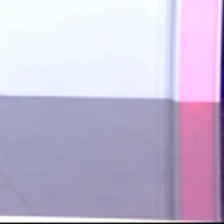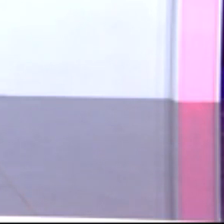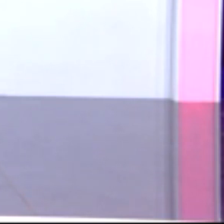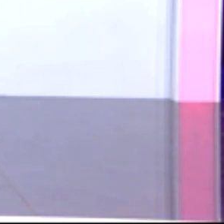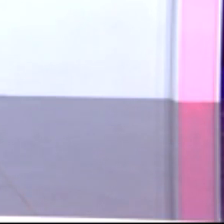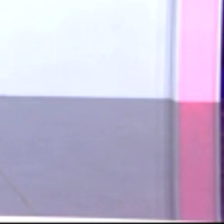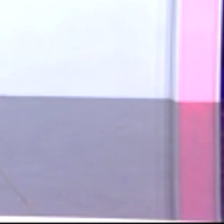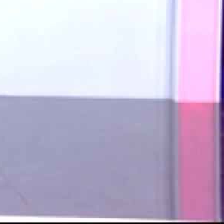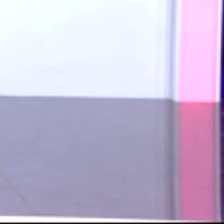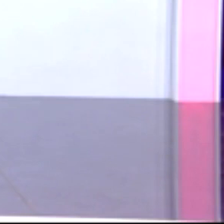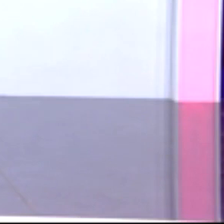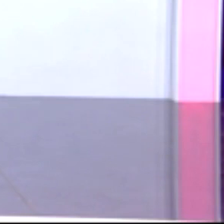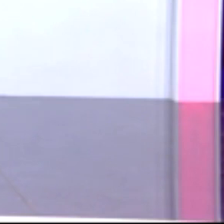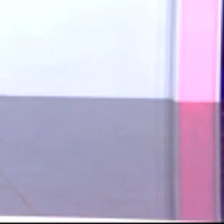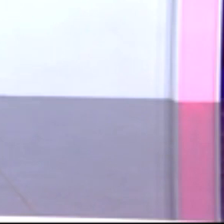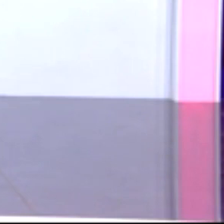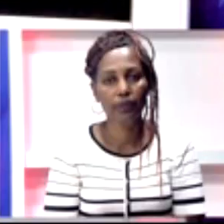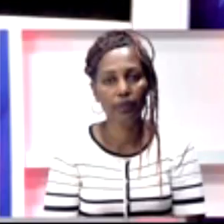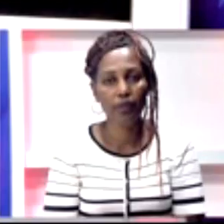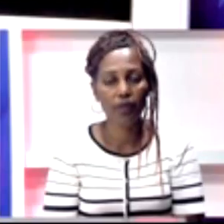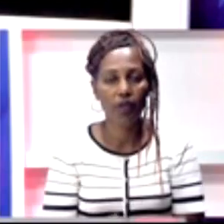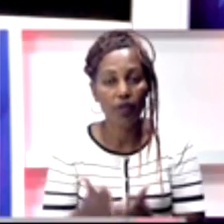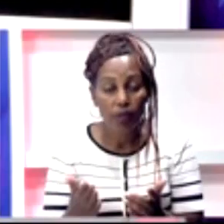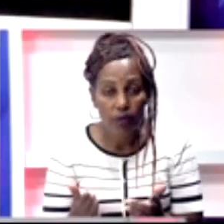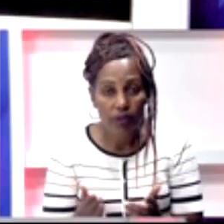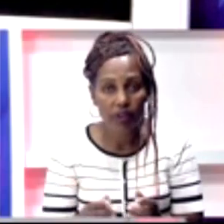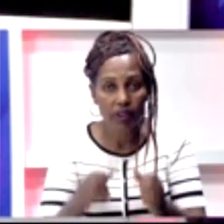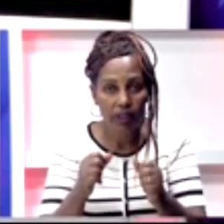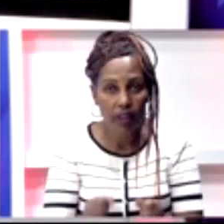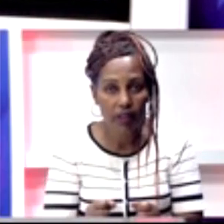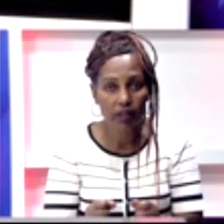Probably to mean almost happening